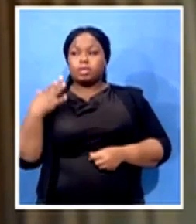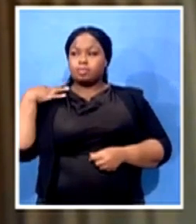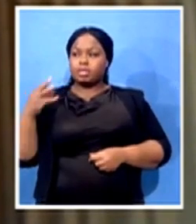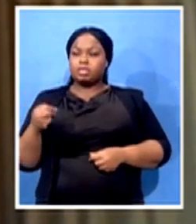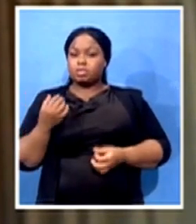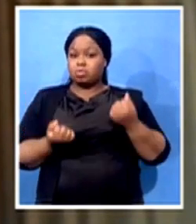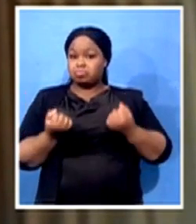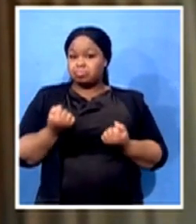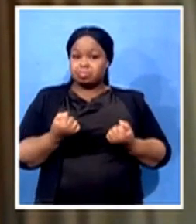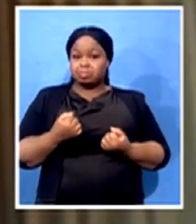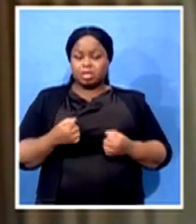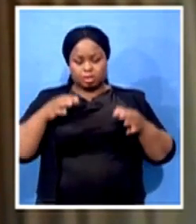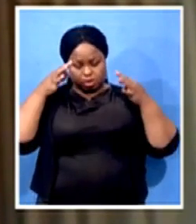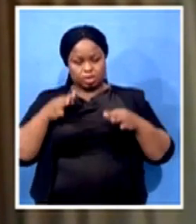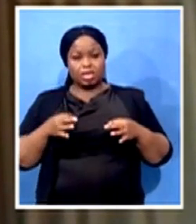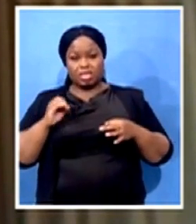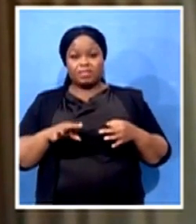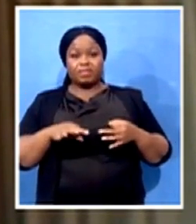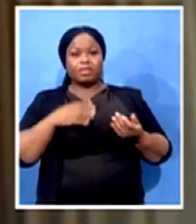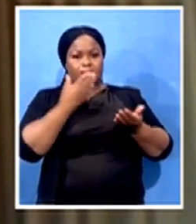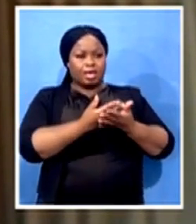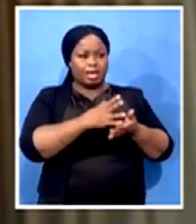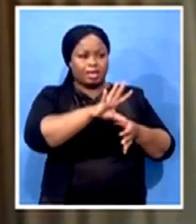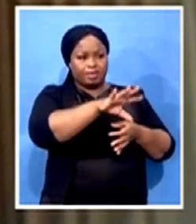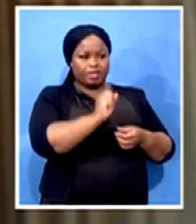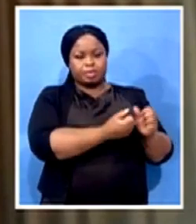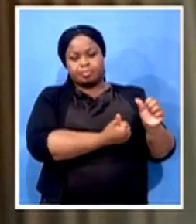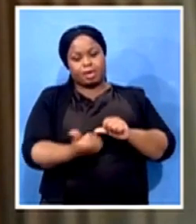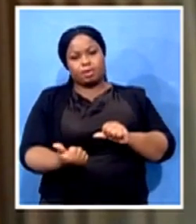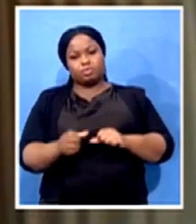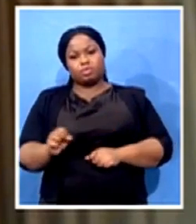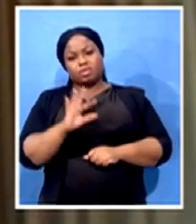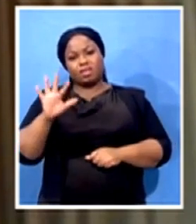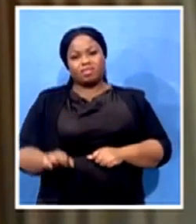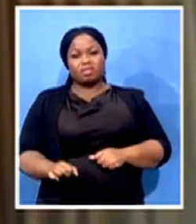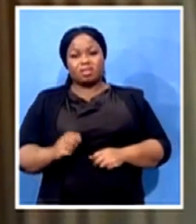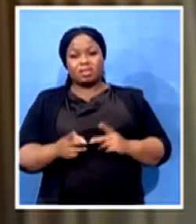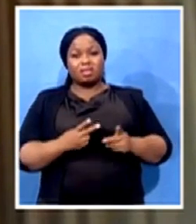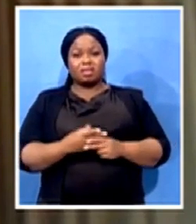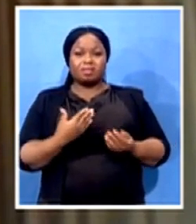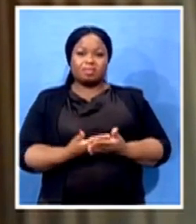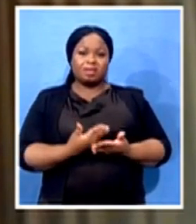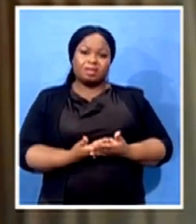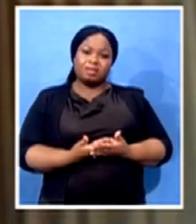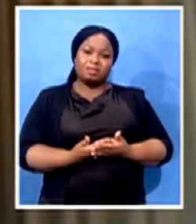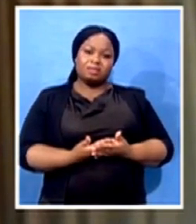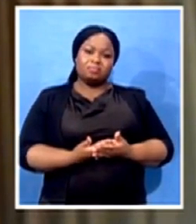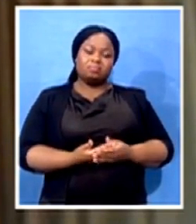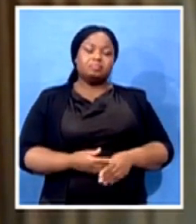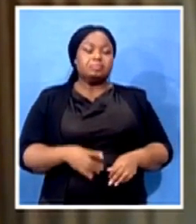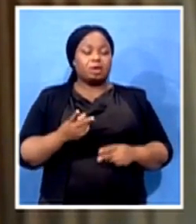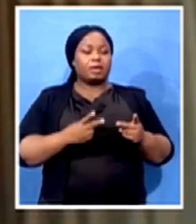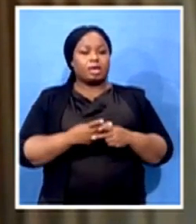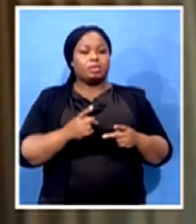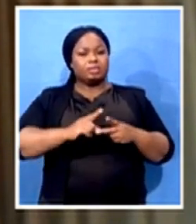South Africa, and then they may also set some conditions. That is normal in any sort of extradition. So that is, in a nutshell, the process that will